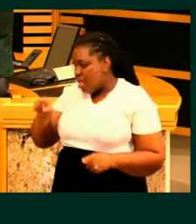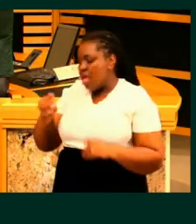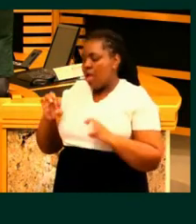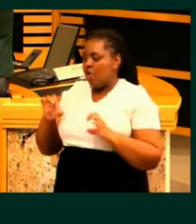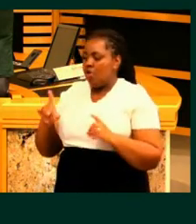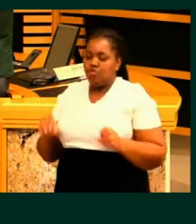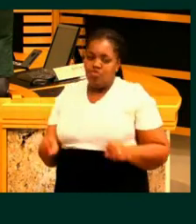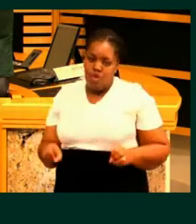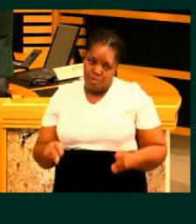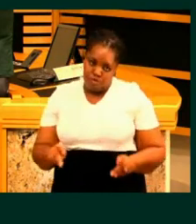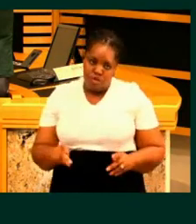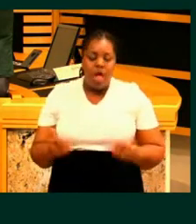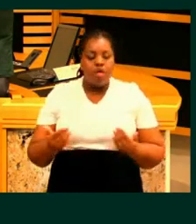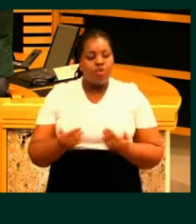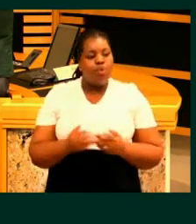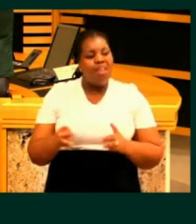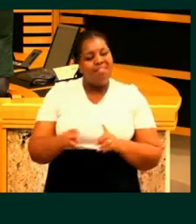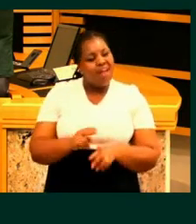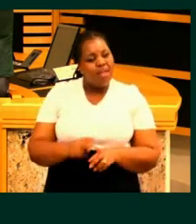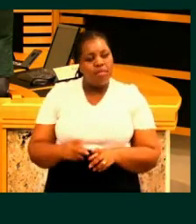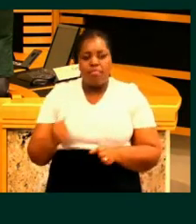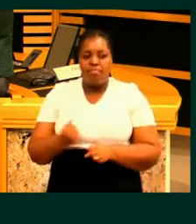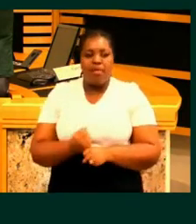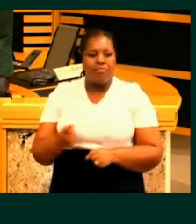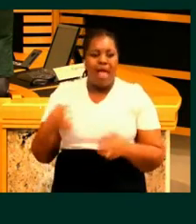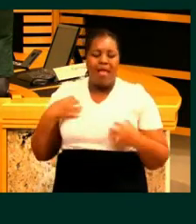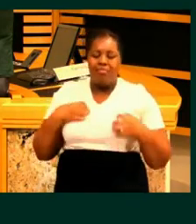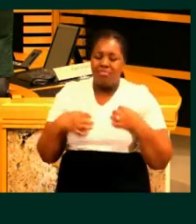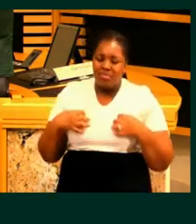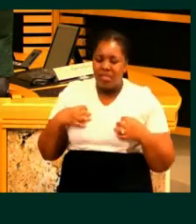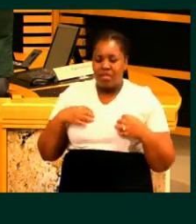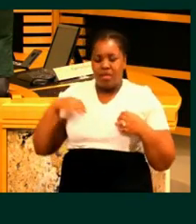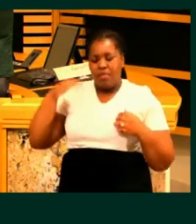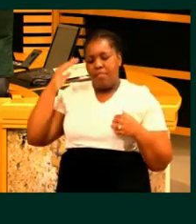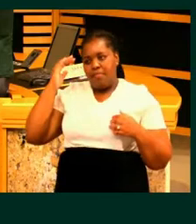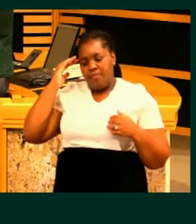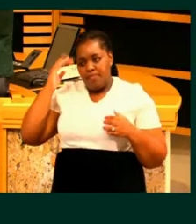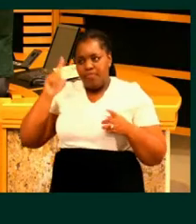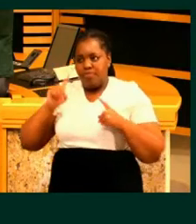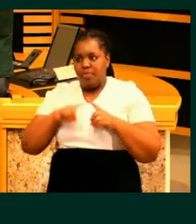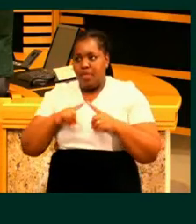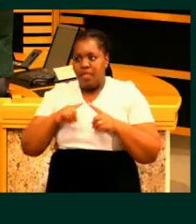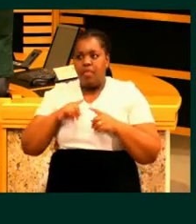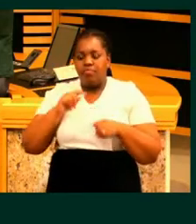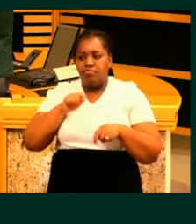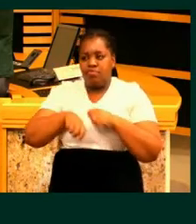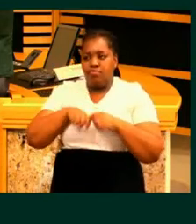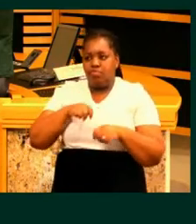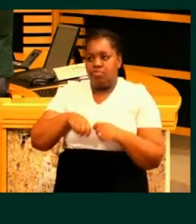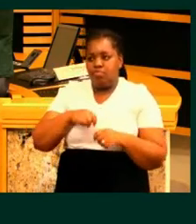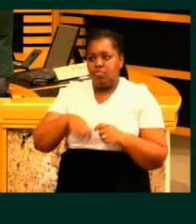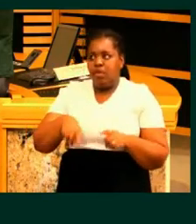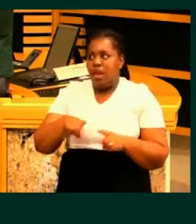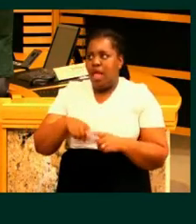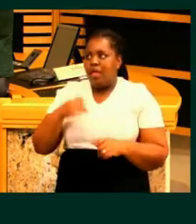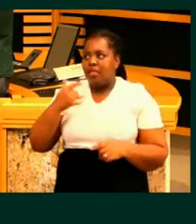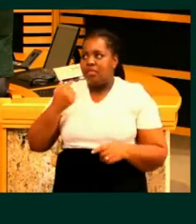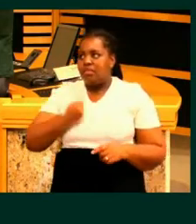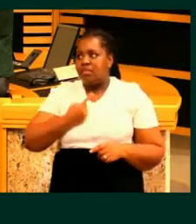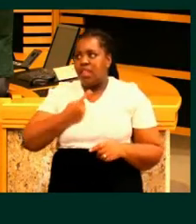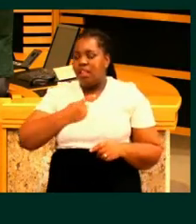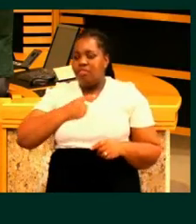opportunities School violence can have physical emotional psychosocial and academic repercussions like self- low